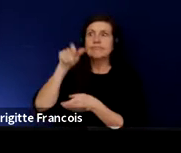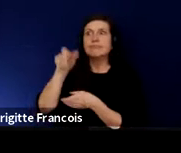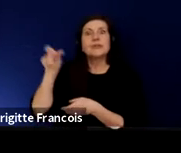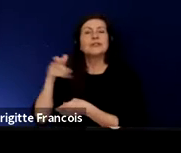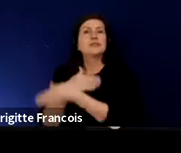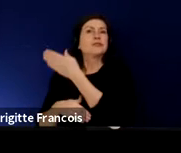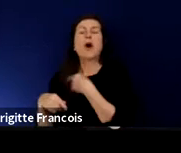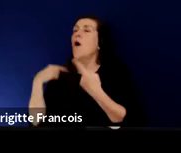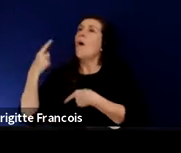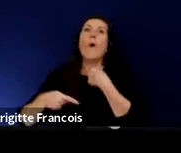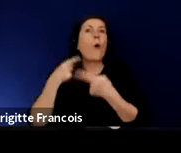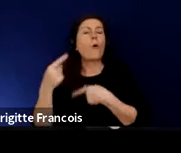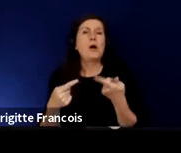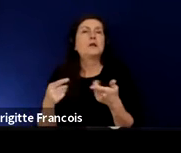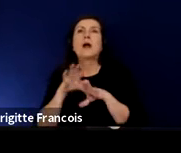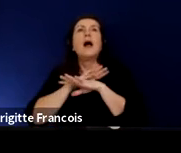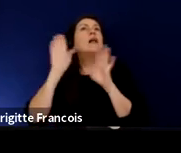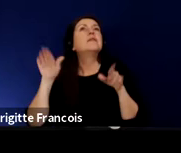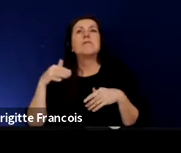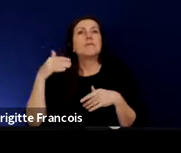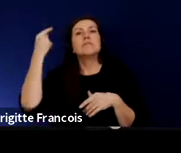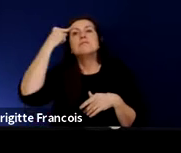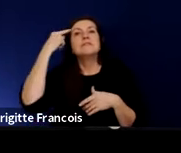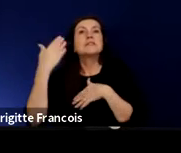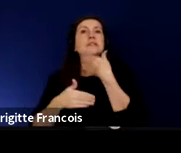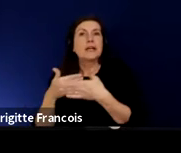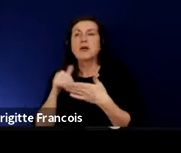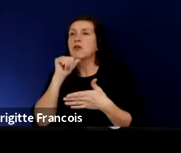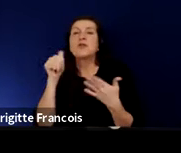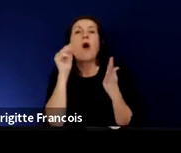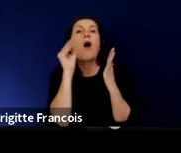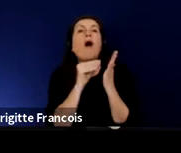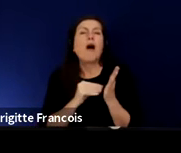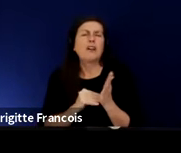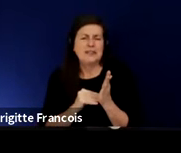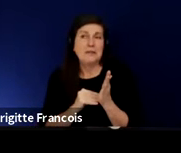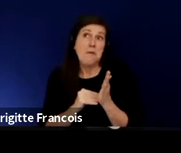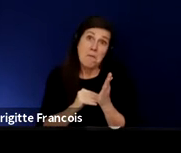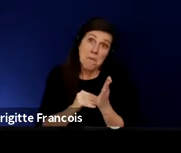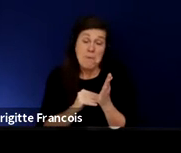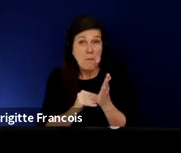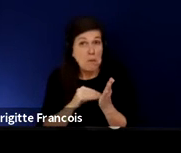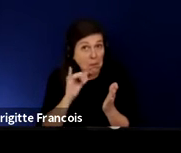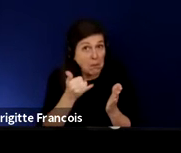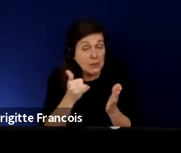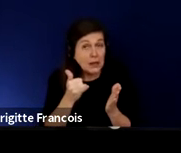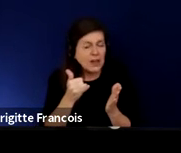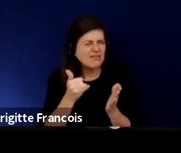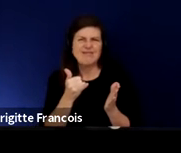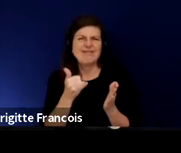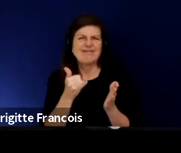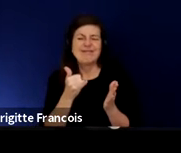it, and that is not even an issue, and they don't have it documented anyway. That may be true, but I think that the